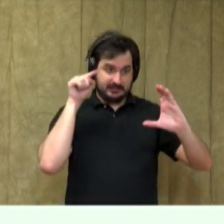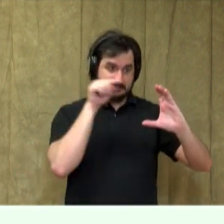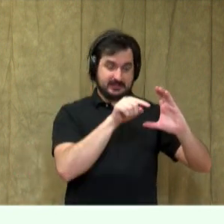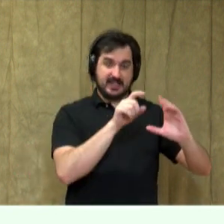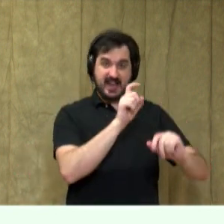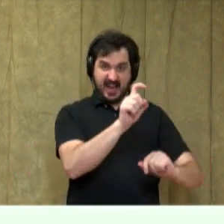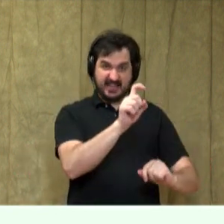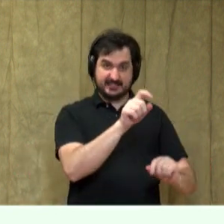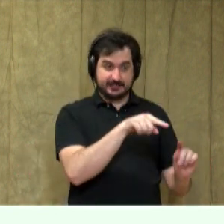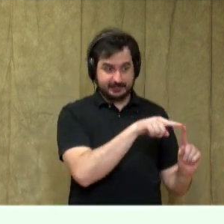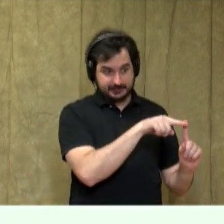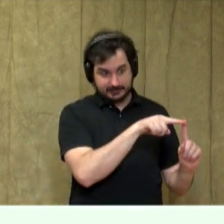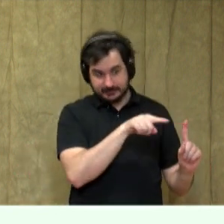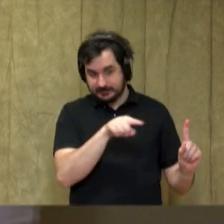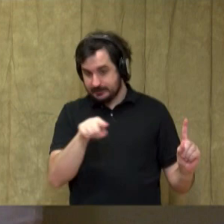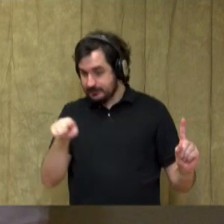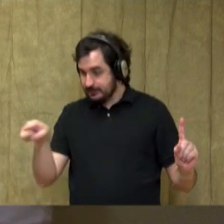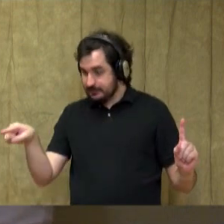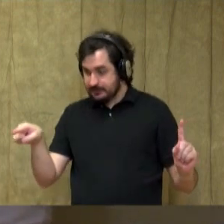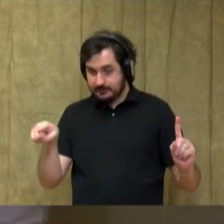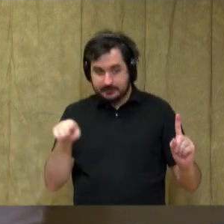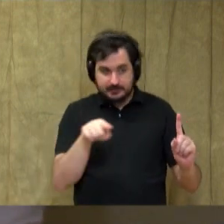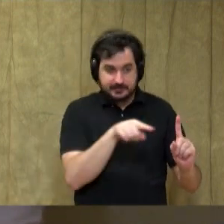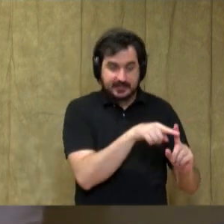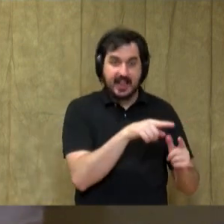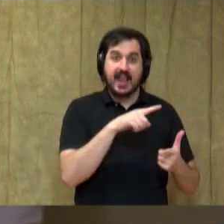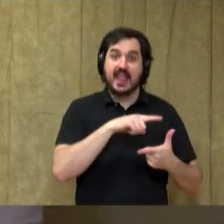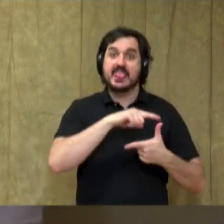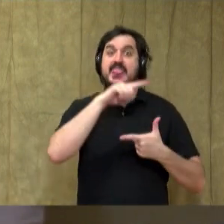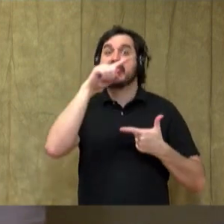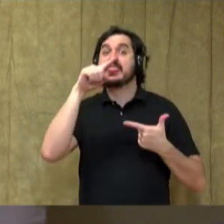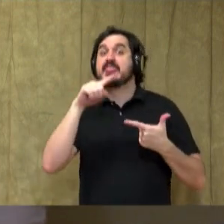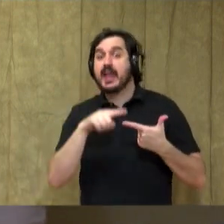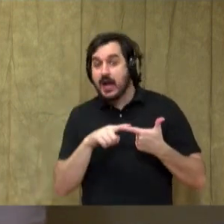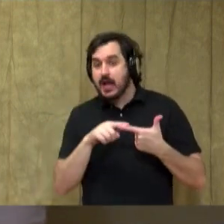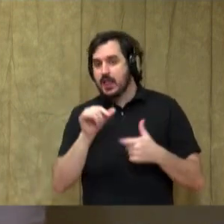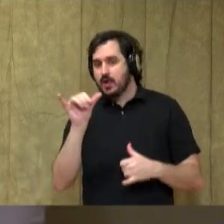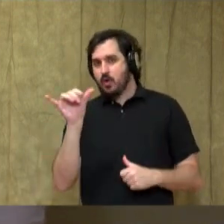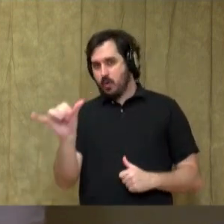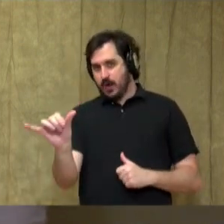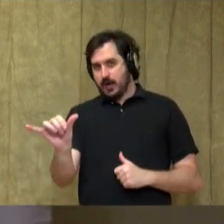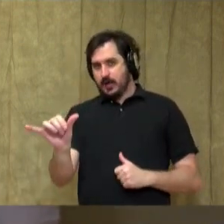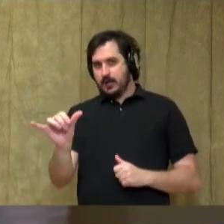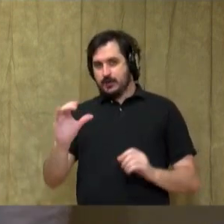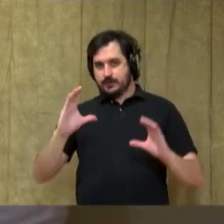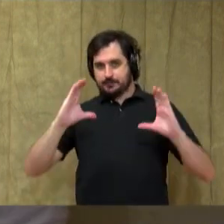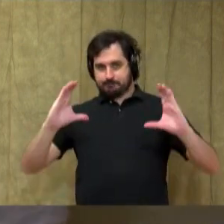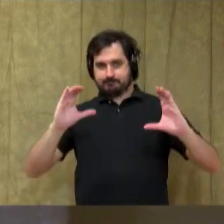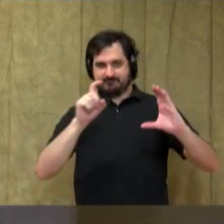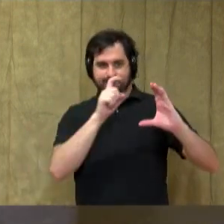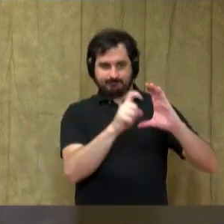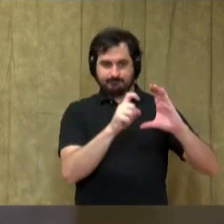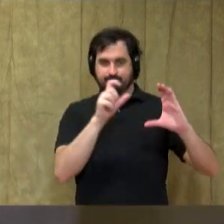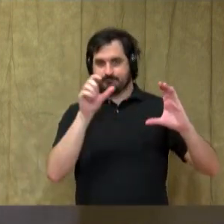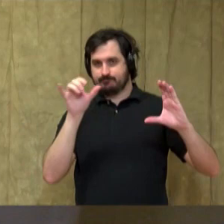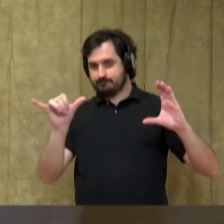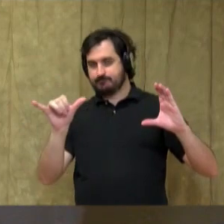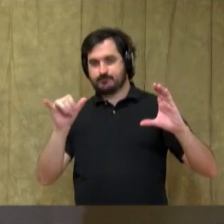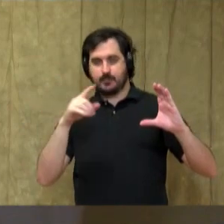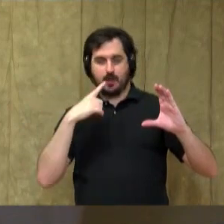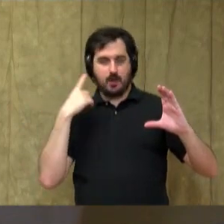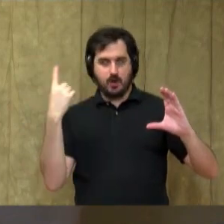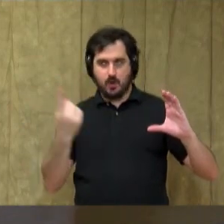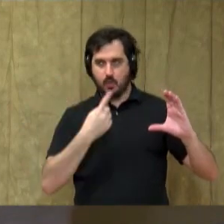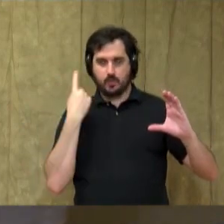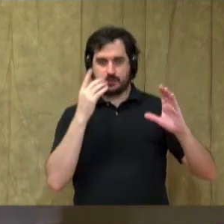x-axis, the x coordinate, and then you look at the y coordinate. I always tell my students, in